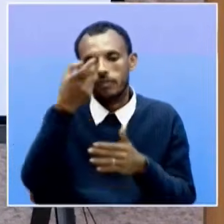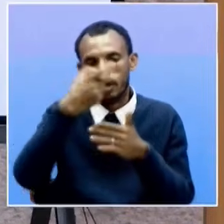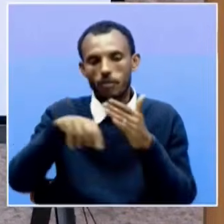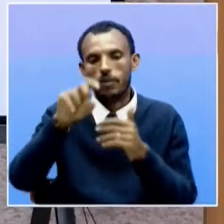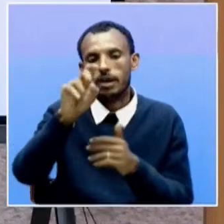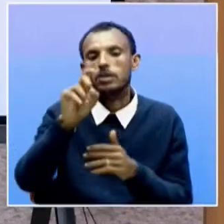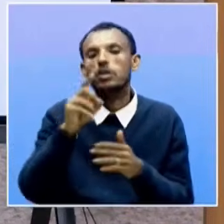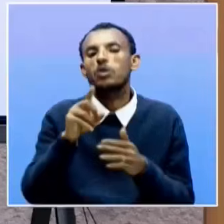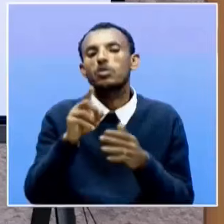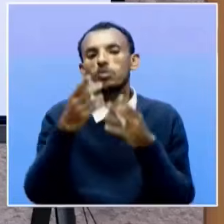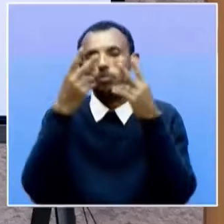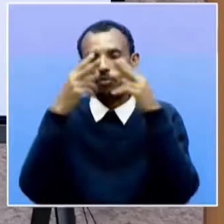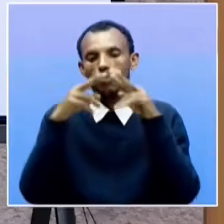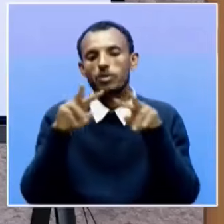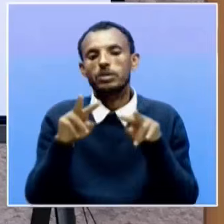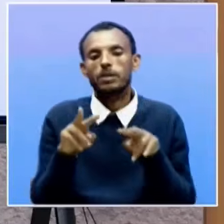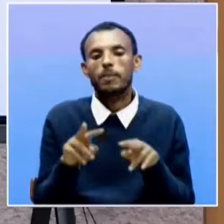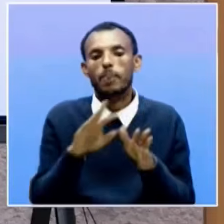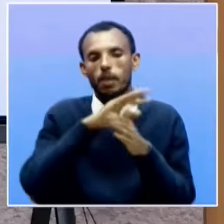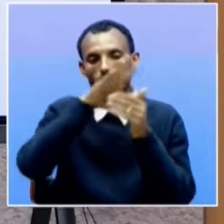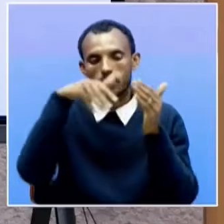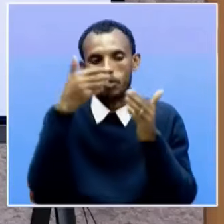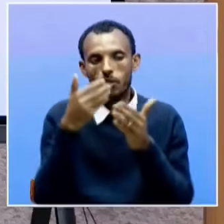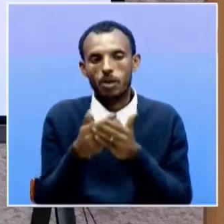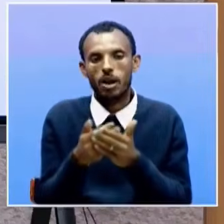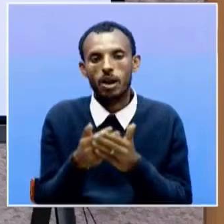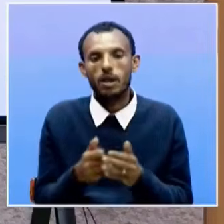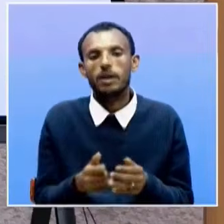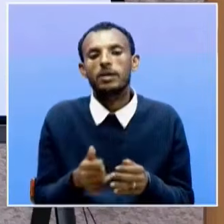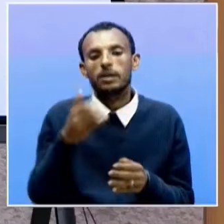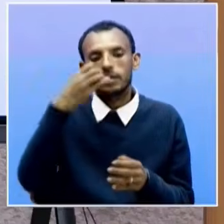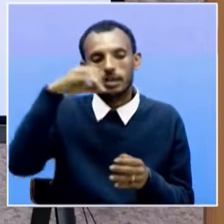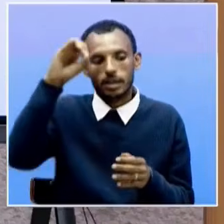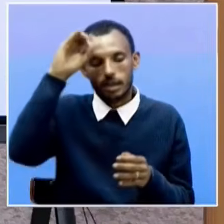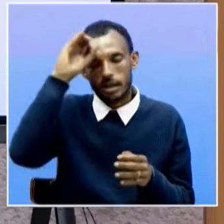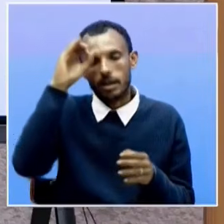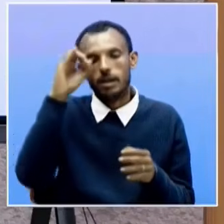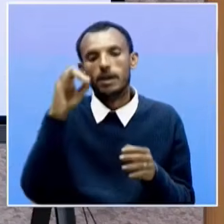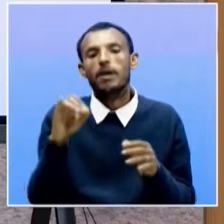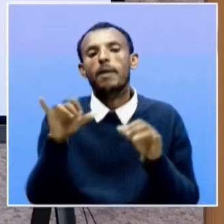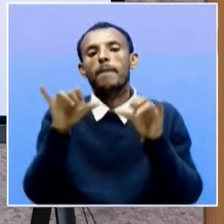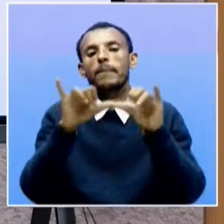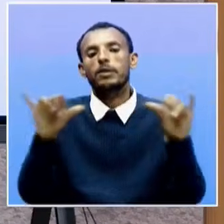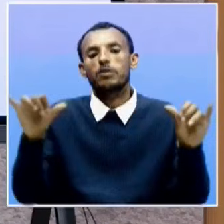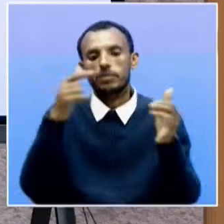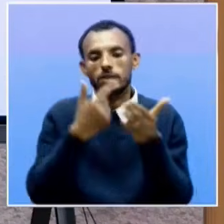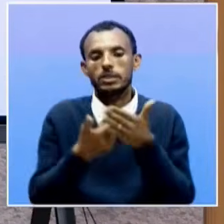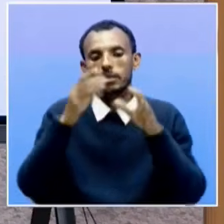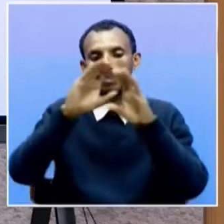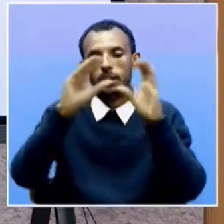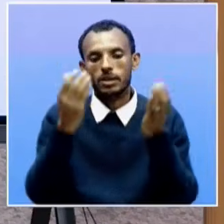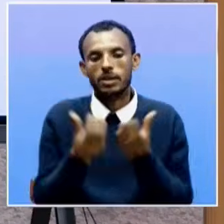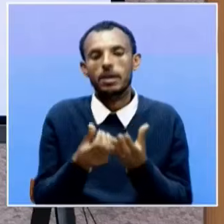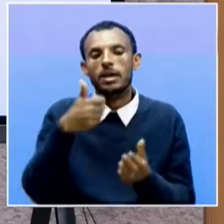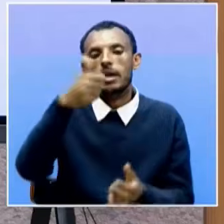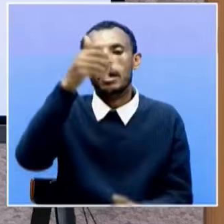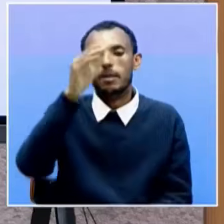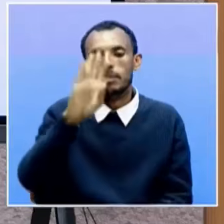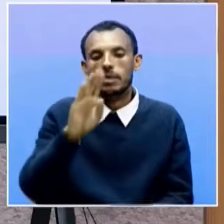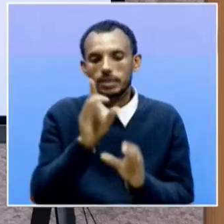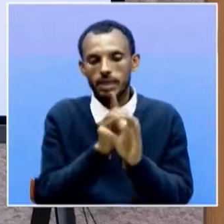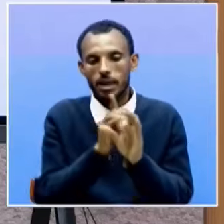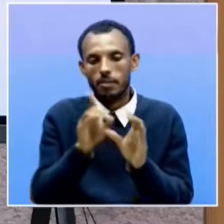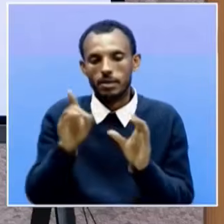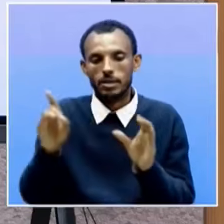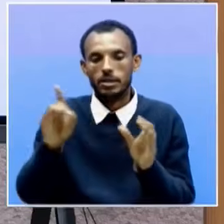x, you need to consider the whole degree measure of this part. Because AB is a diameter,